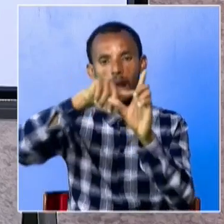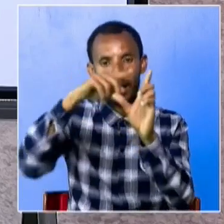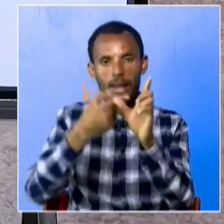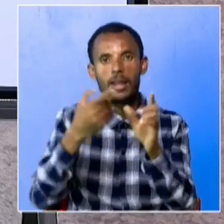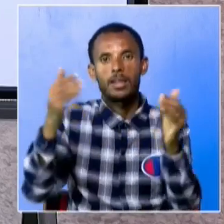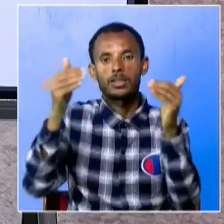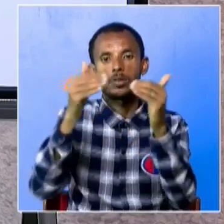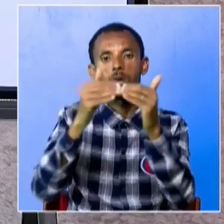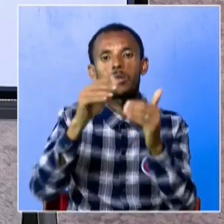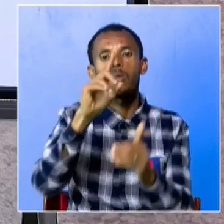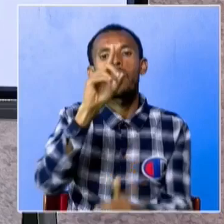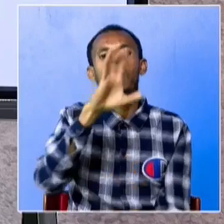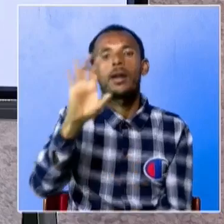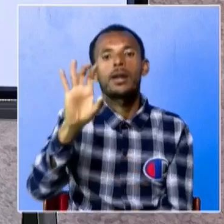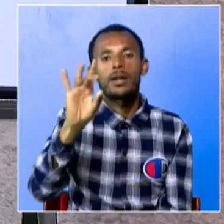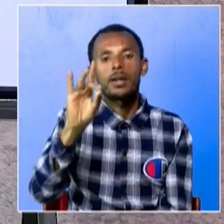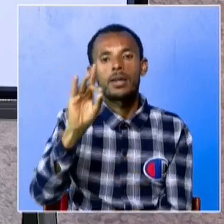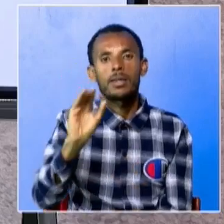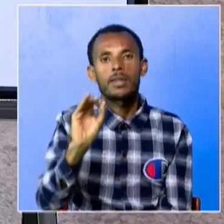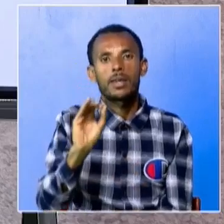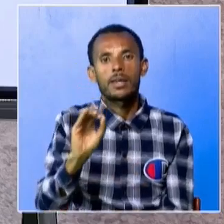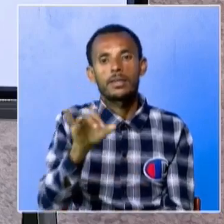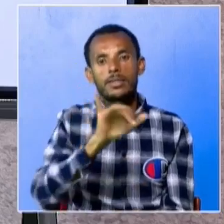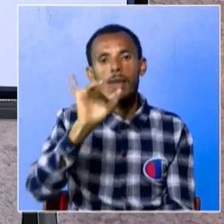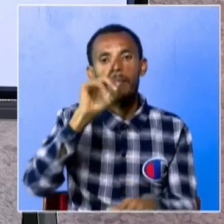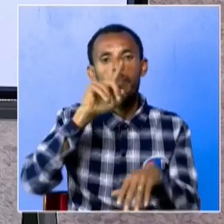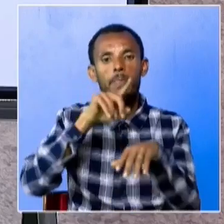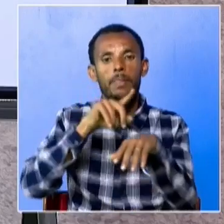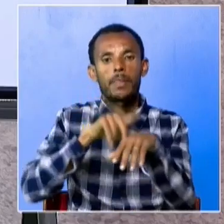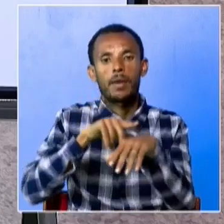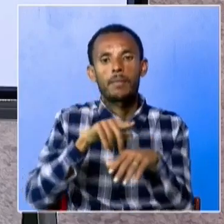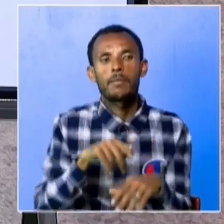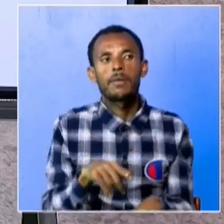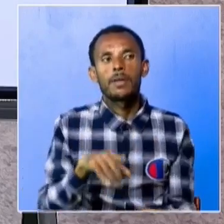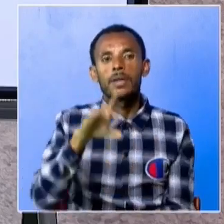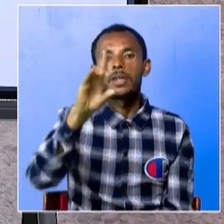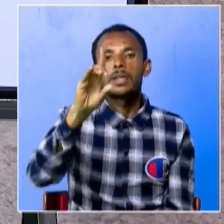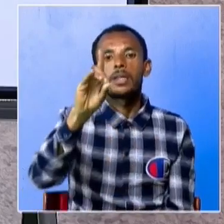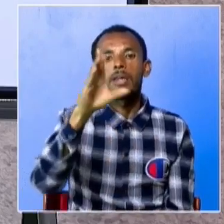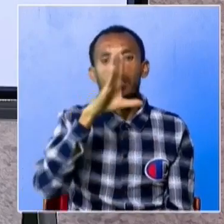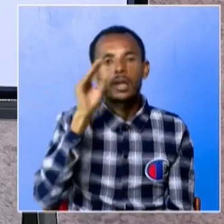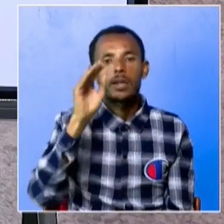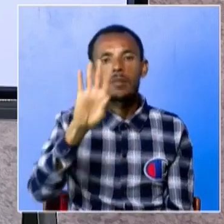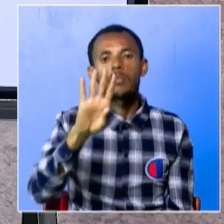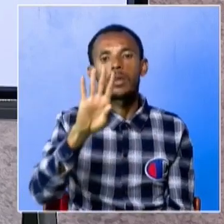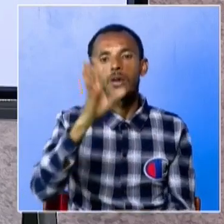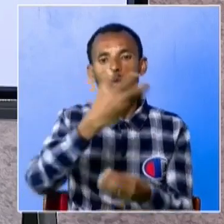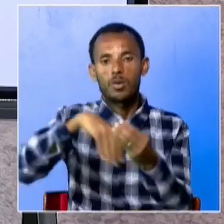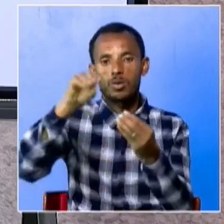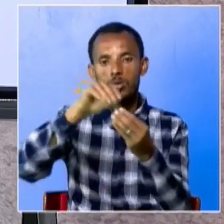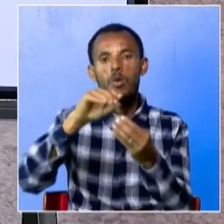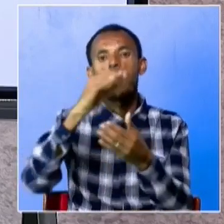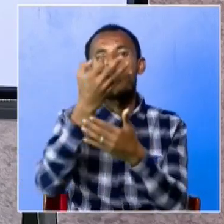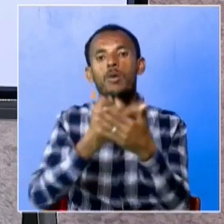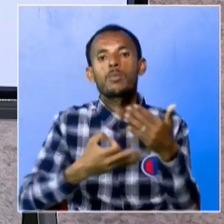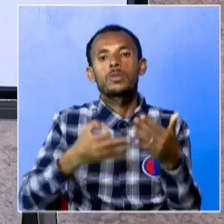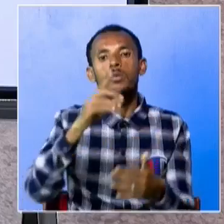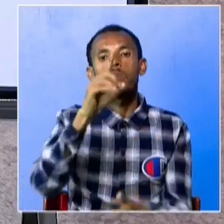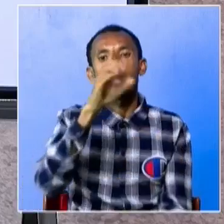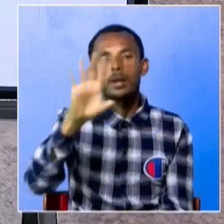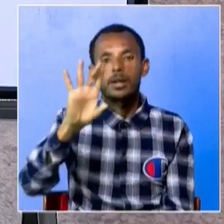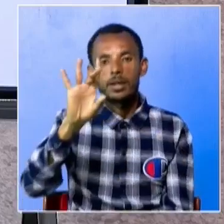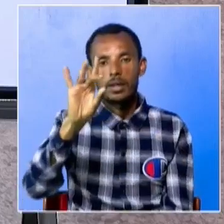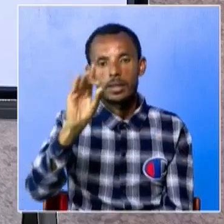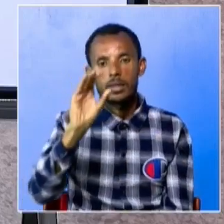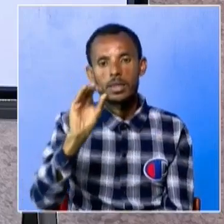is 180 degree. At the same time, D and B also forms 180 degrees, so